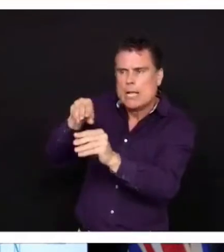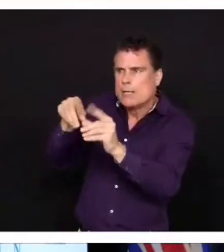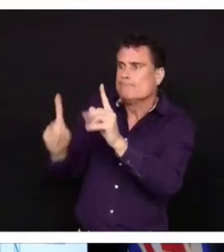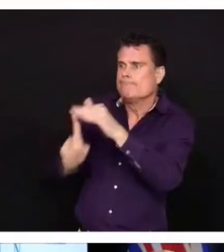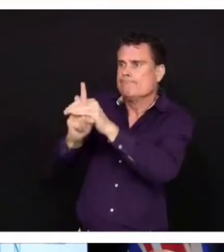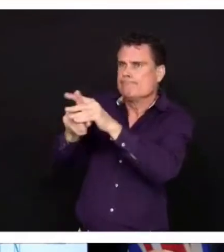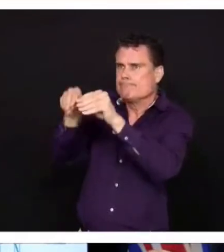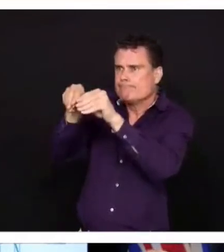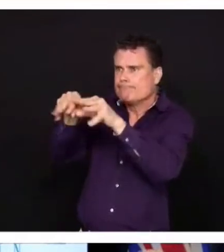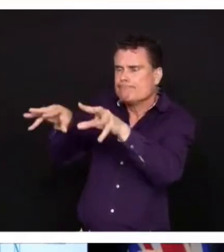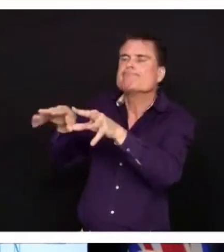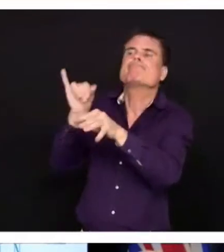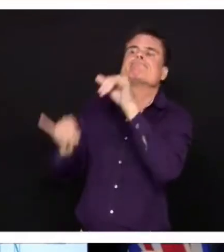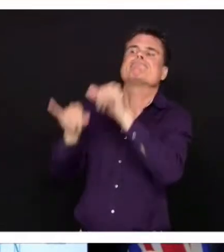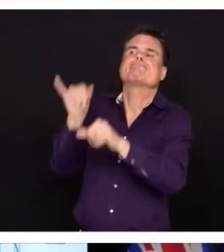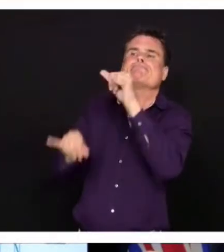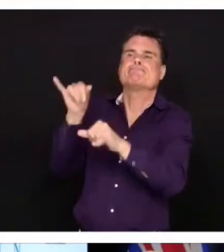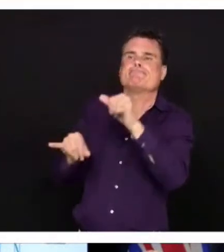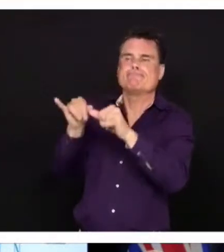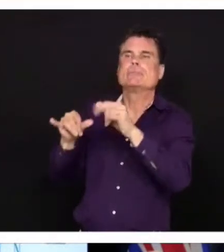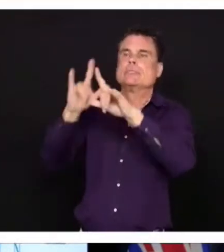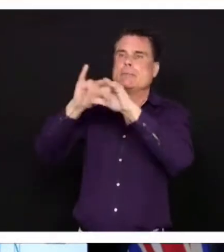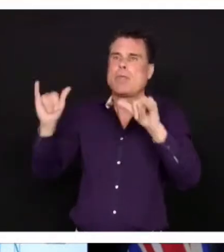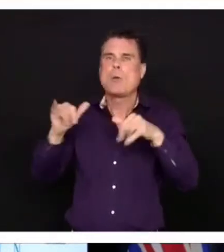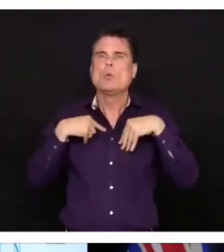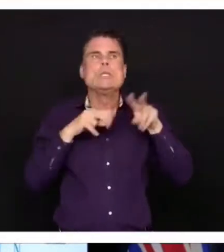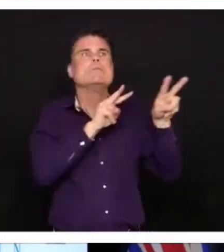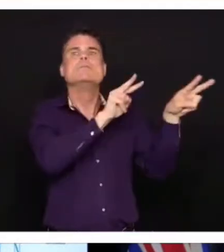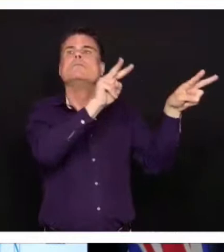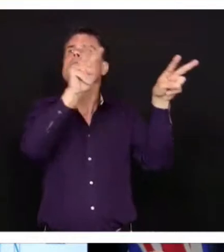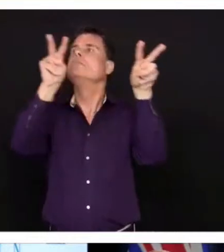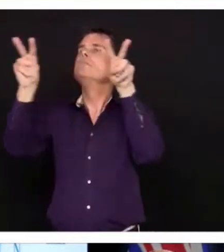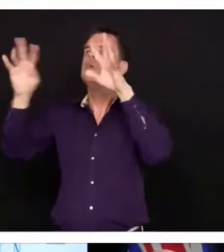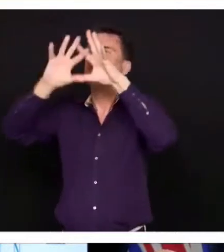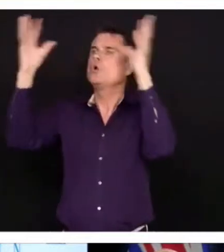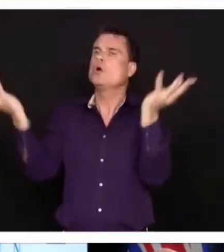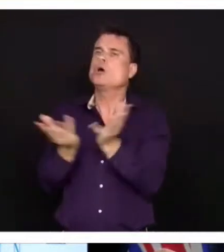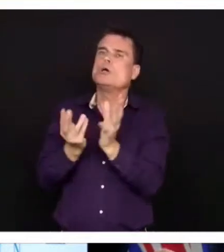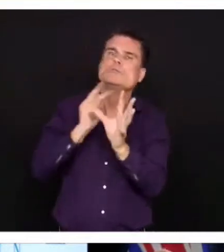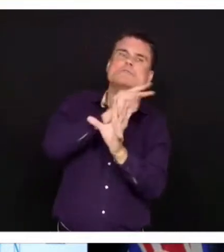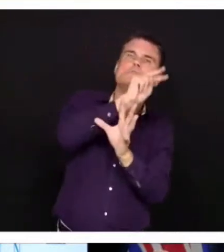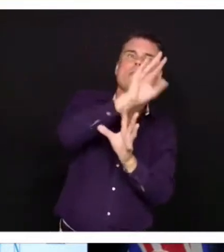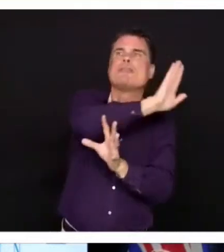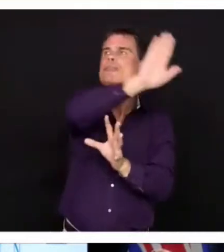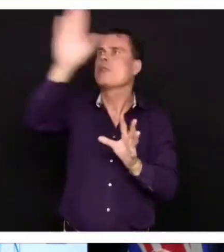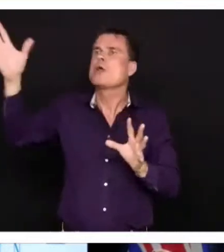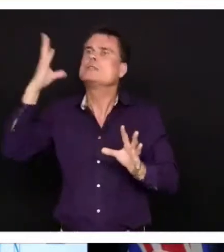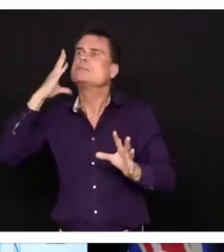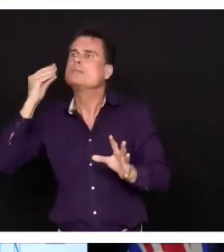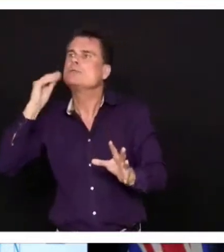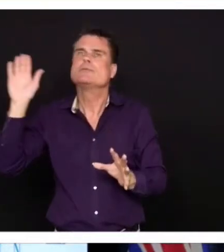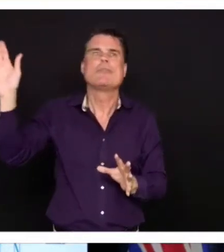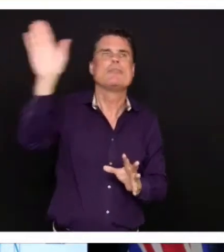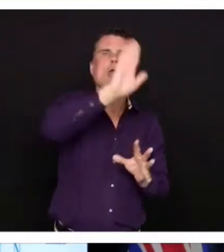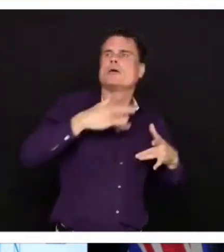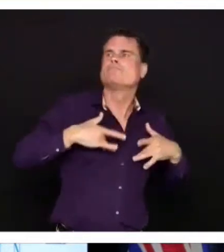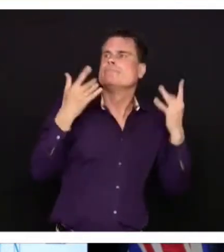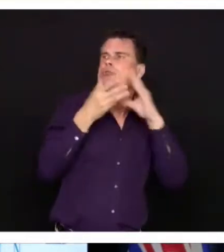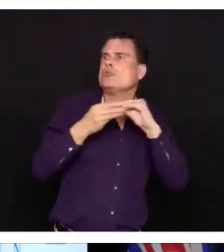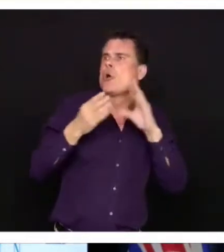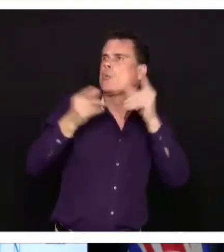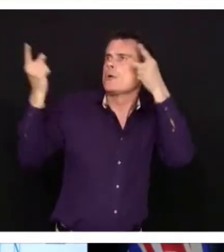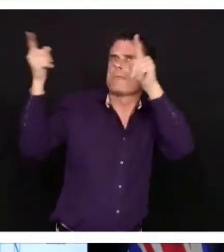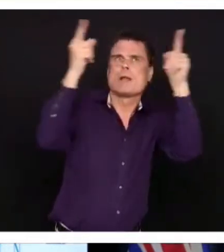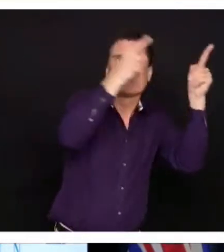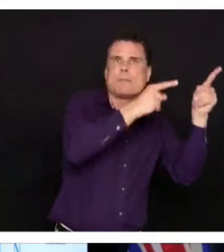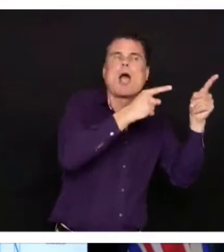And the next slide. This is a measure of how people in BC have reacted to the public